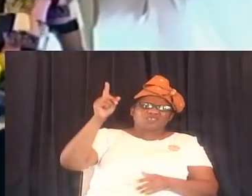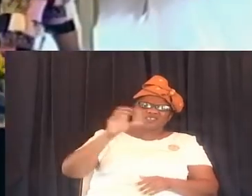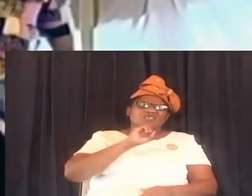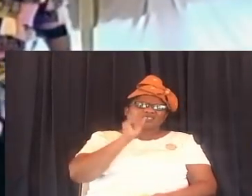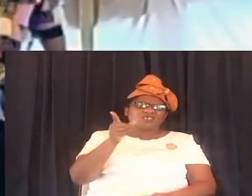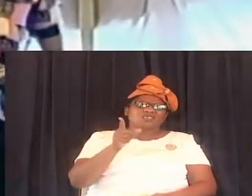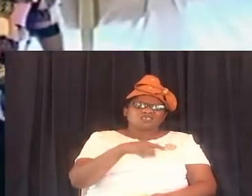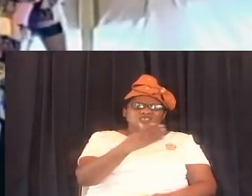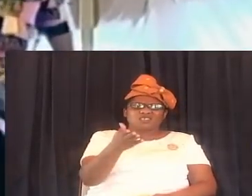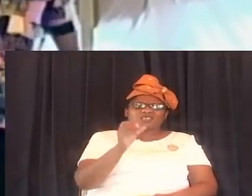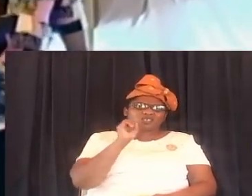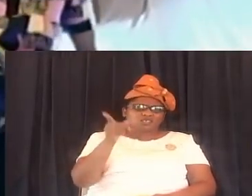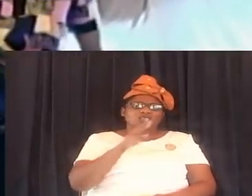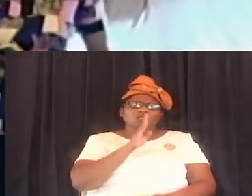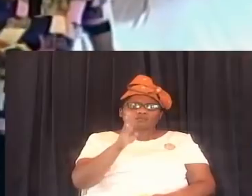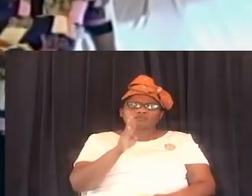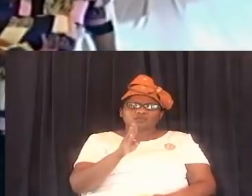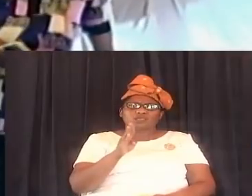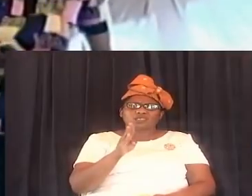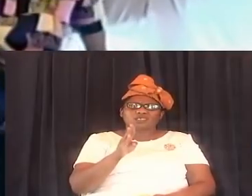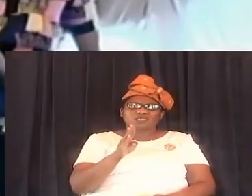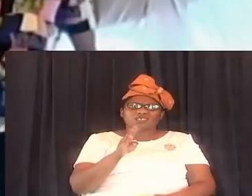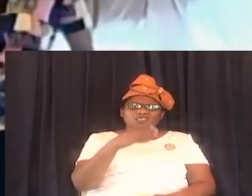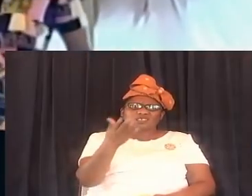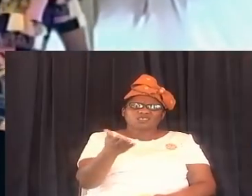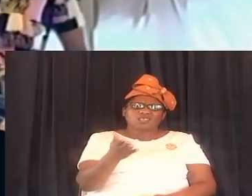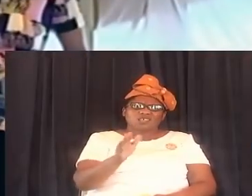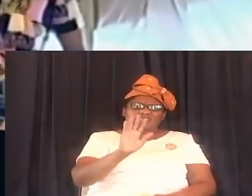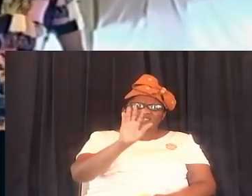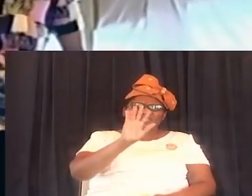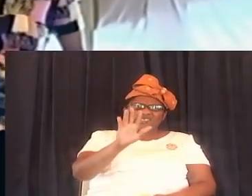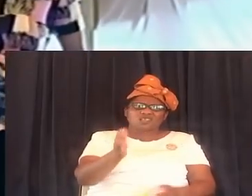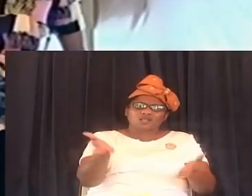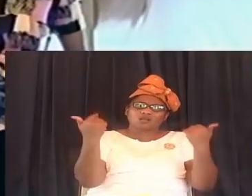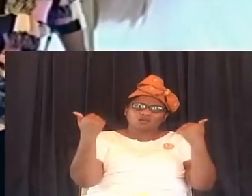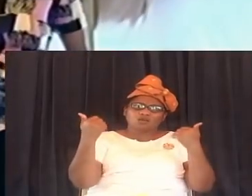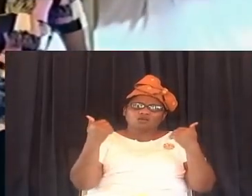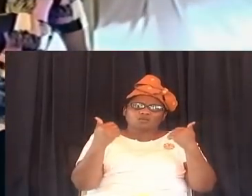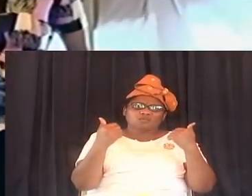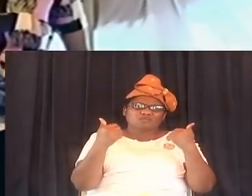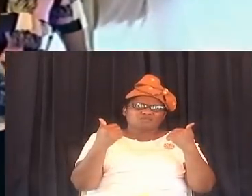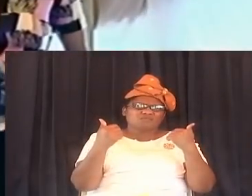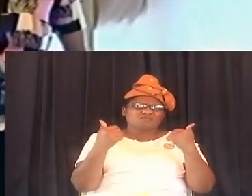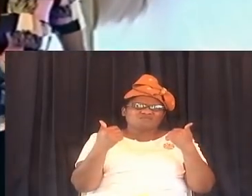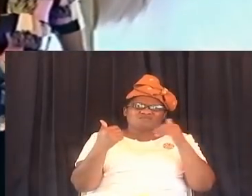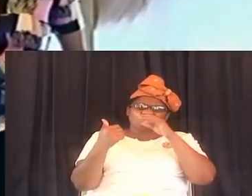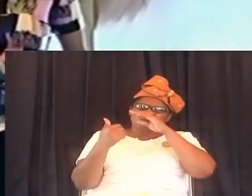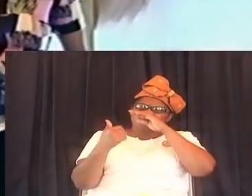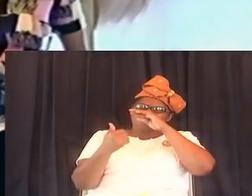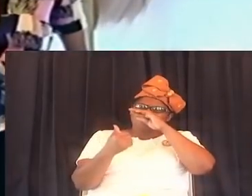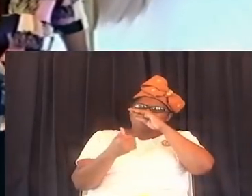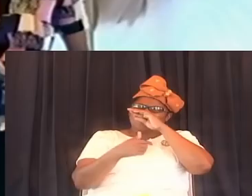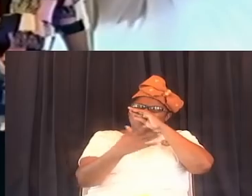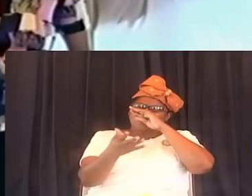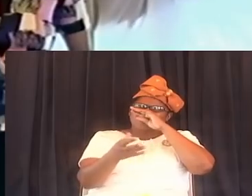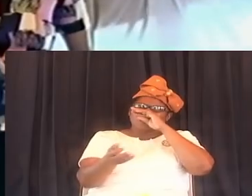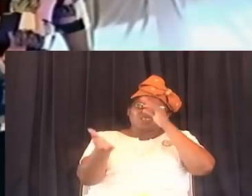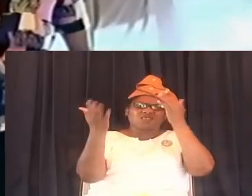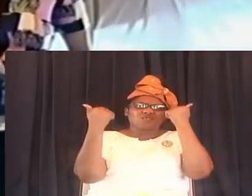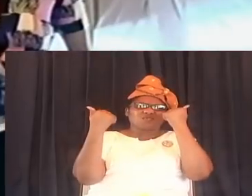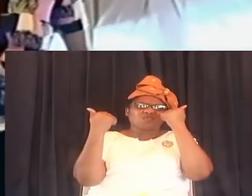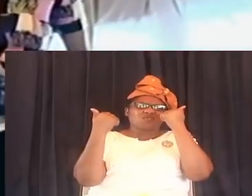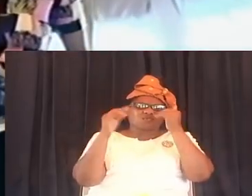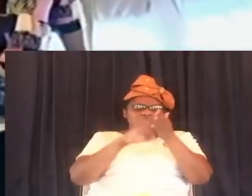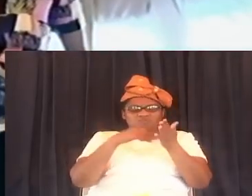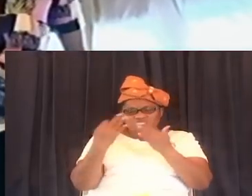and they shall be thine. They shall come after thee in chains. They shall come over. They shall fall